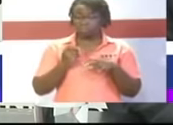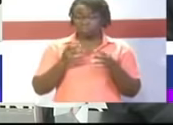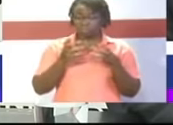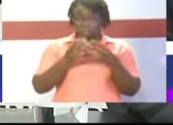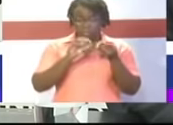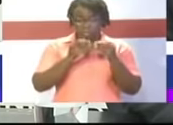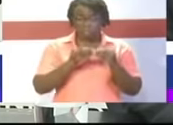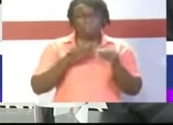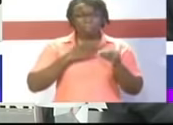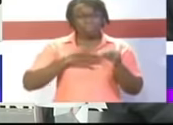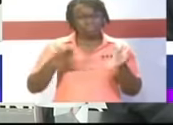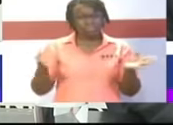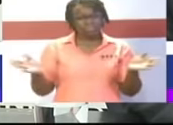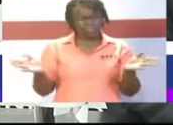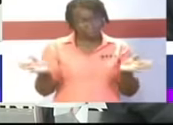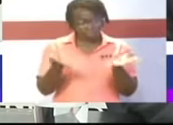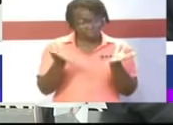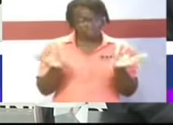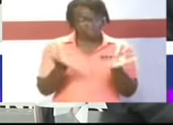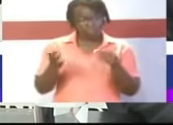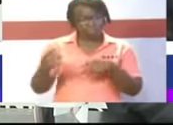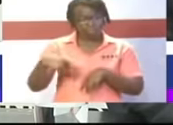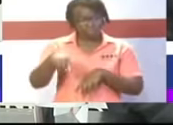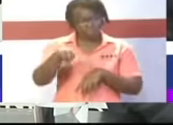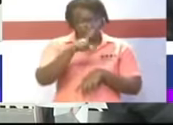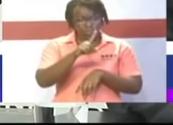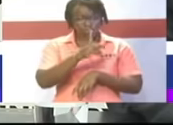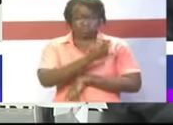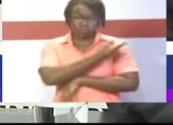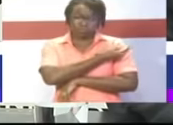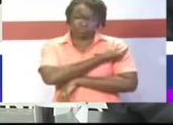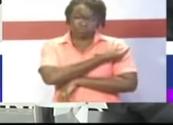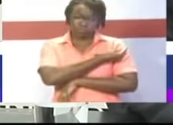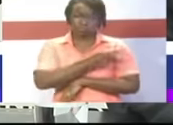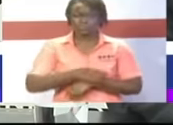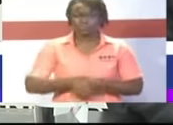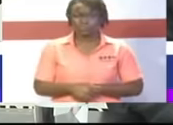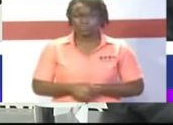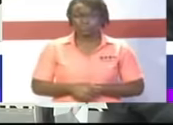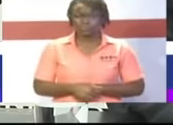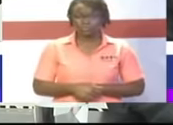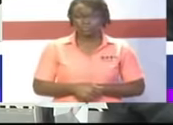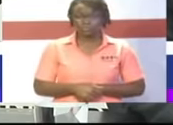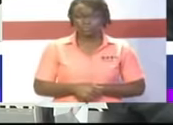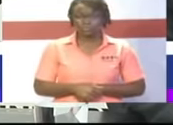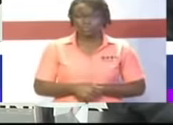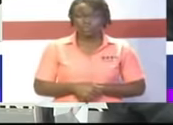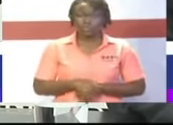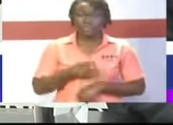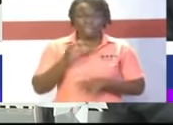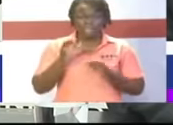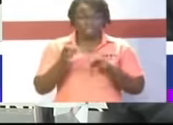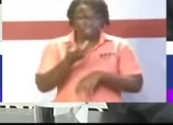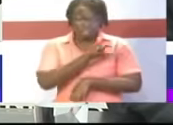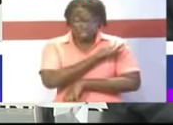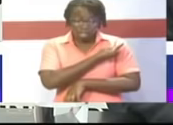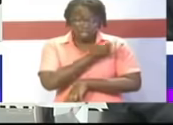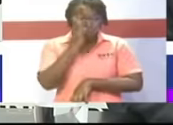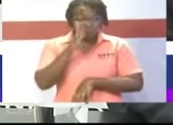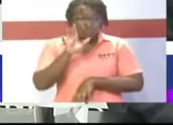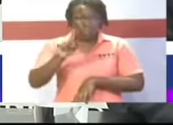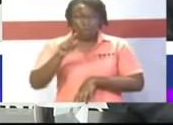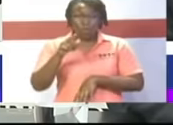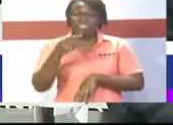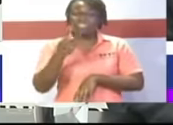all persons to access the vaccines and make sure that you reduce your own personal risk of serious illness and